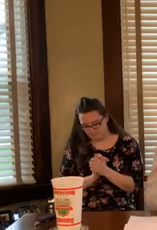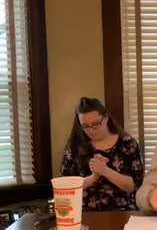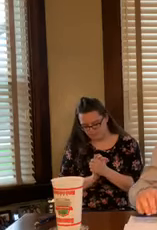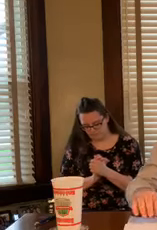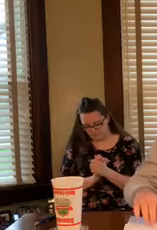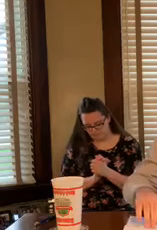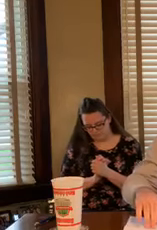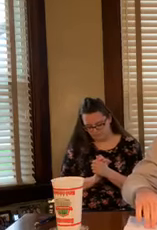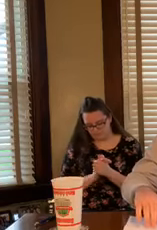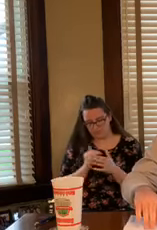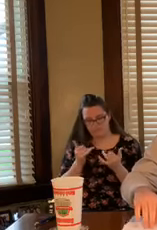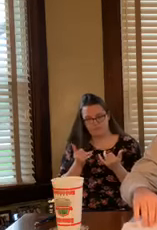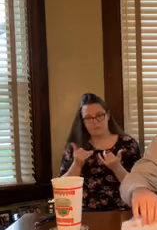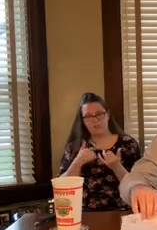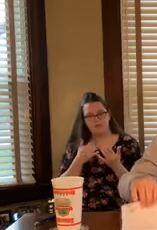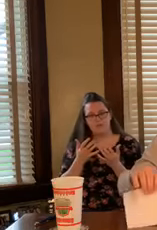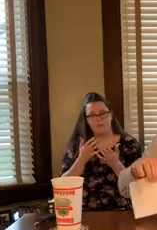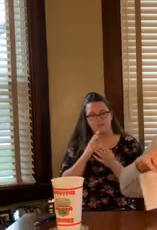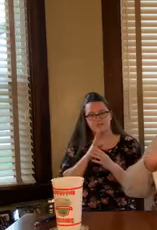Now I want to talk to you.